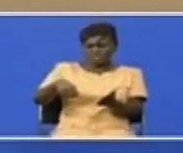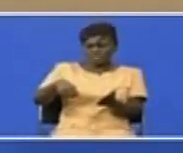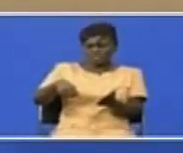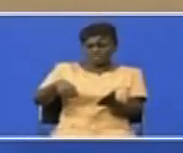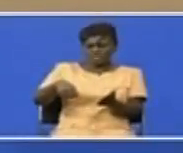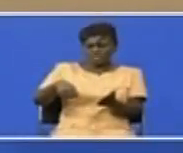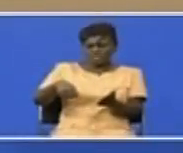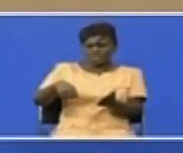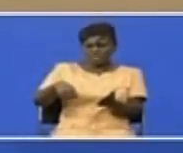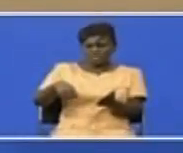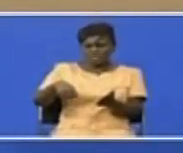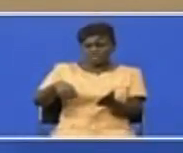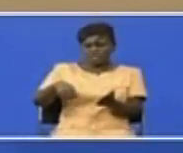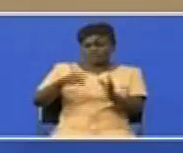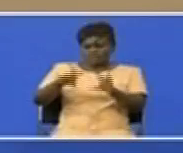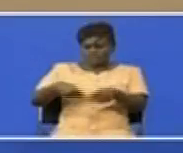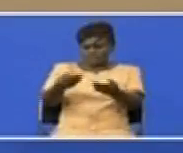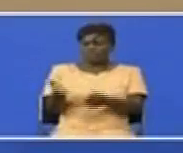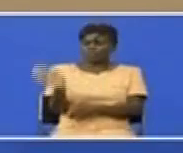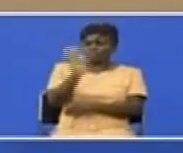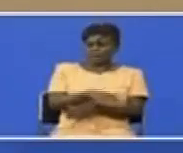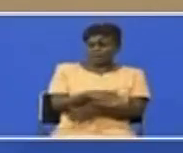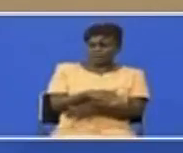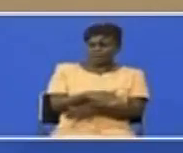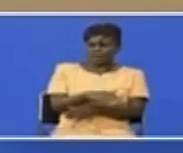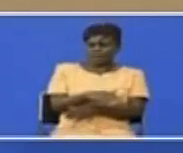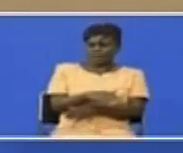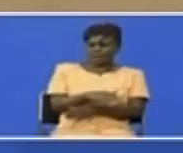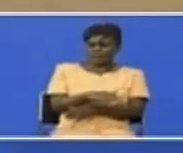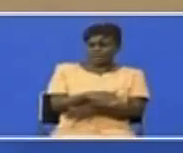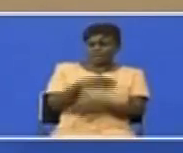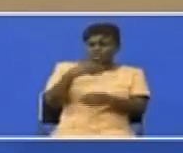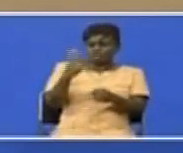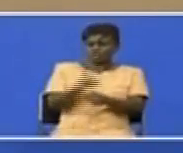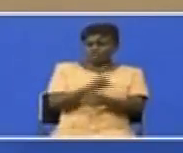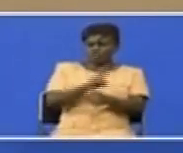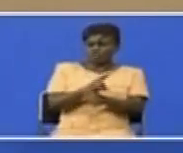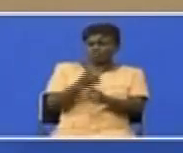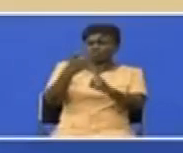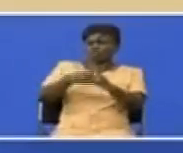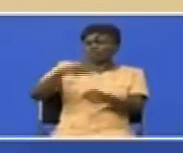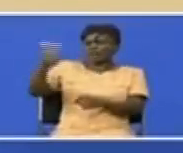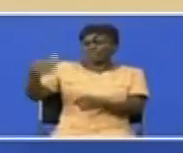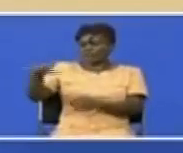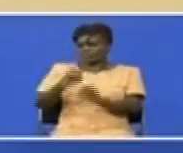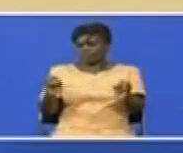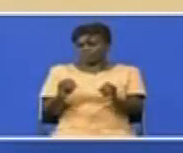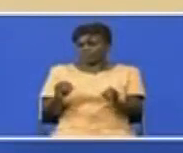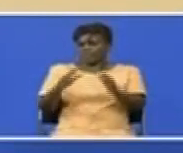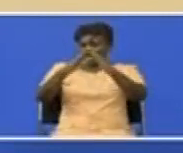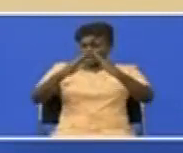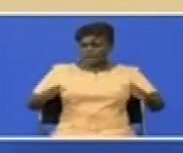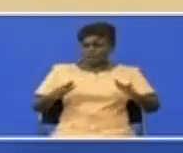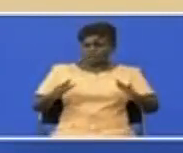we are not consuming a lot from, we're actually giving back because we don't utilize what is coming so much from the ground. The housing units